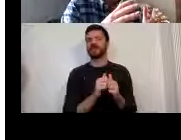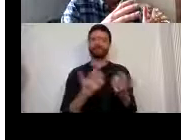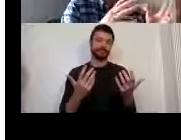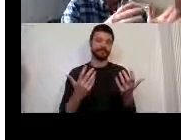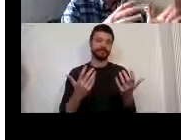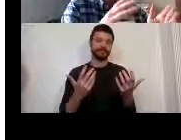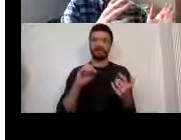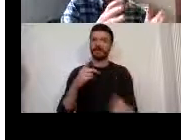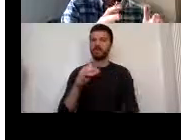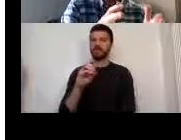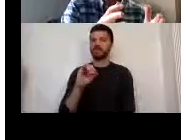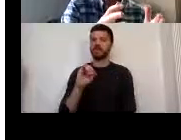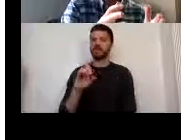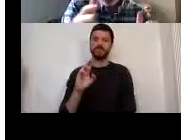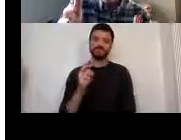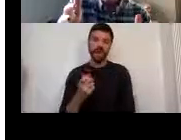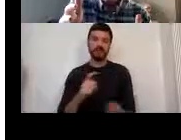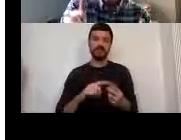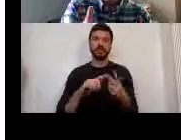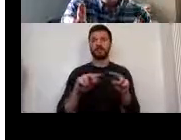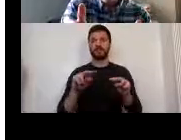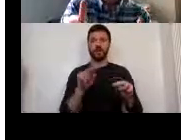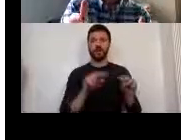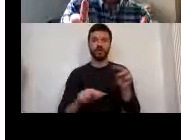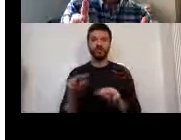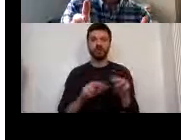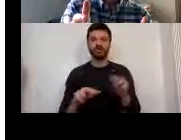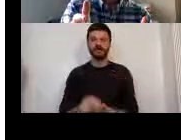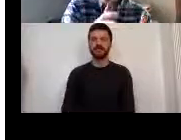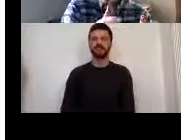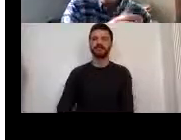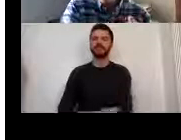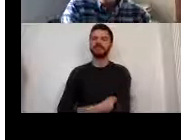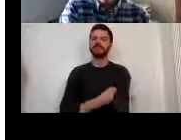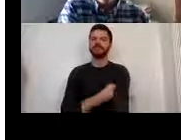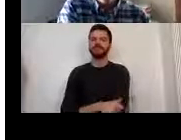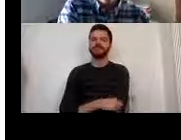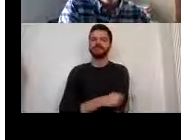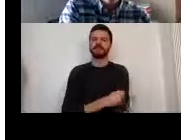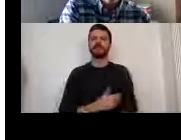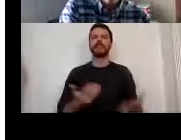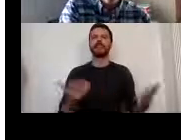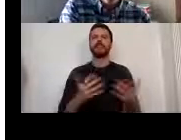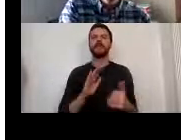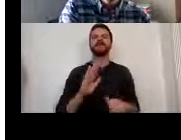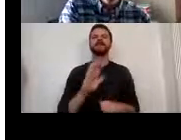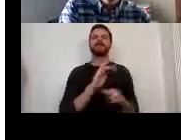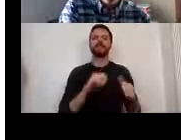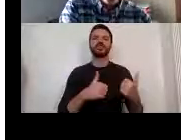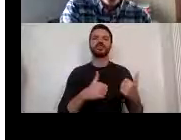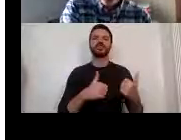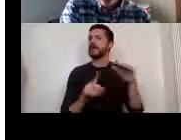of opioid prescribing and monitoring they were choosing to address, how that was going, and what challenges were